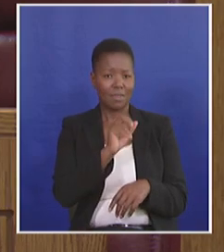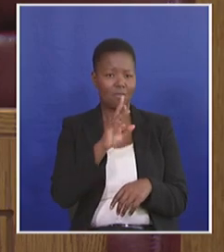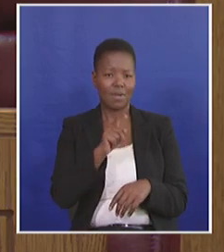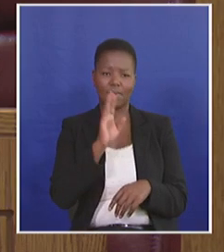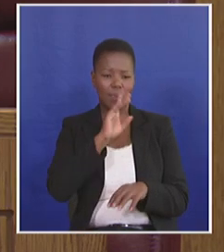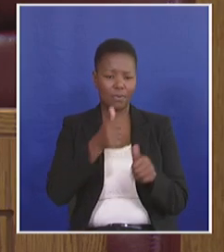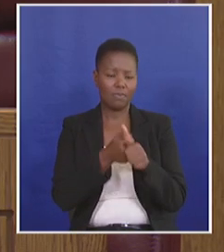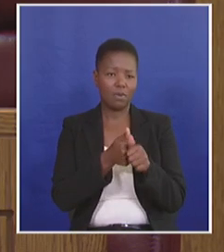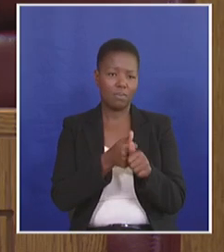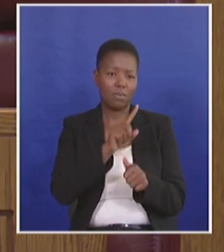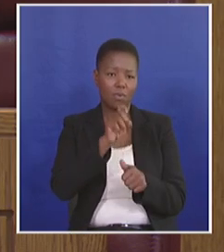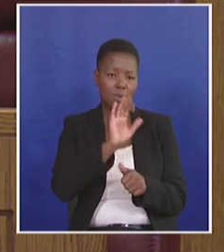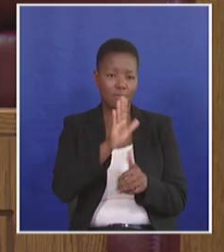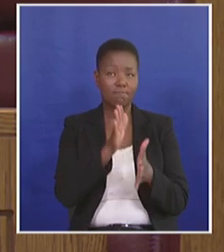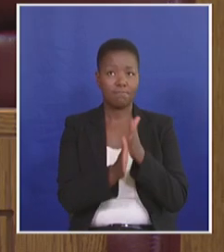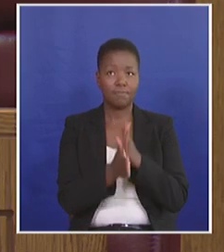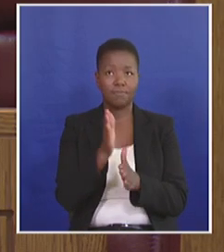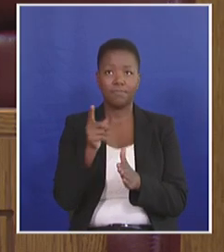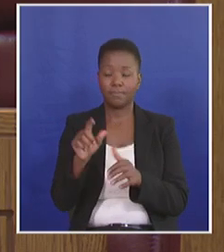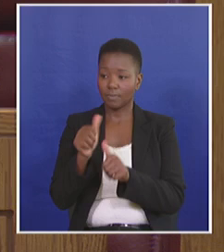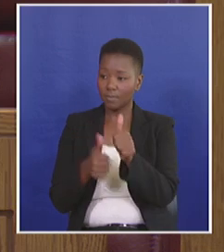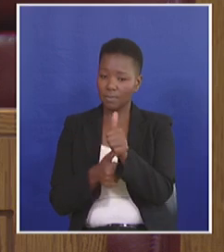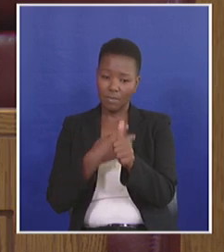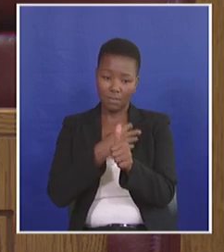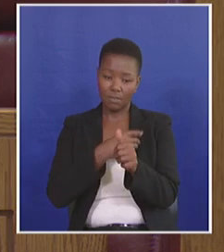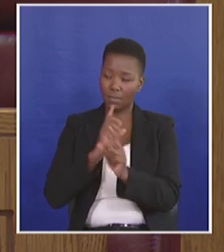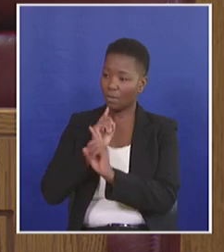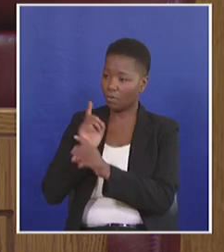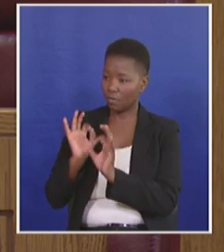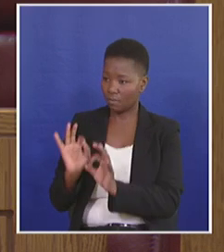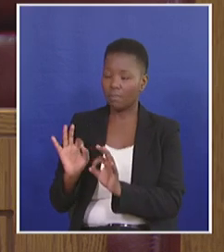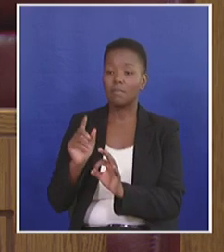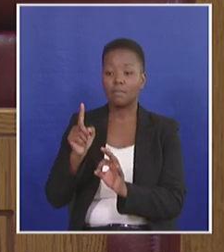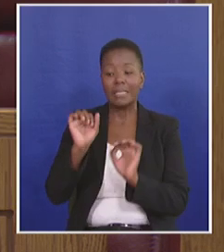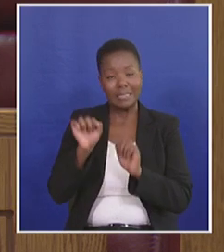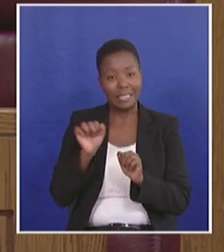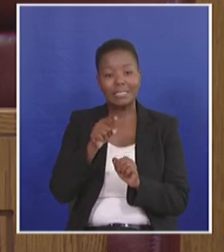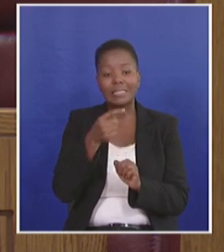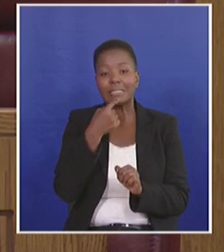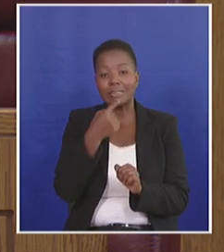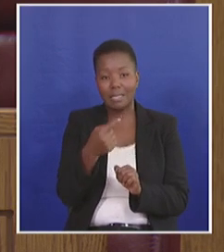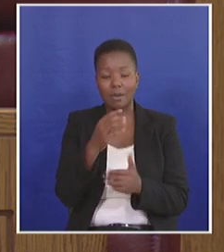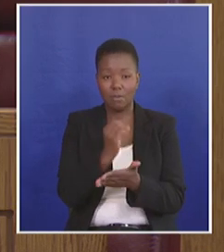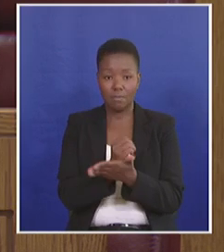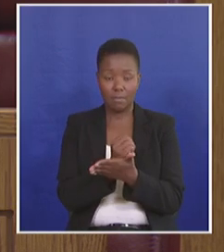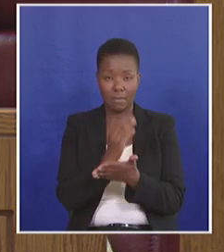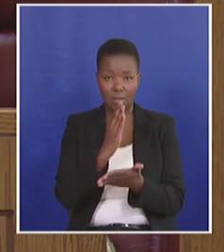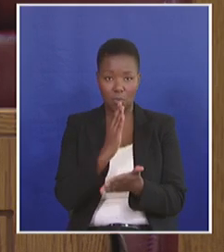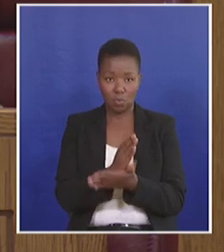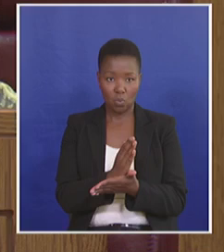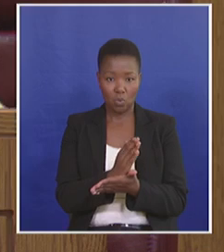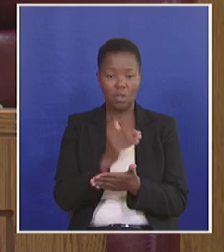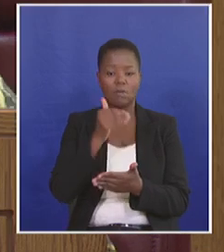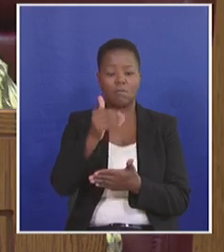question, but in the response of the Deputy Minister, there is a promise that he will make sure that he make